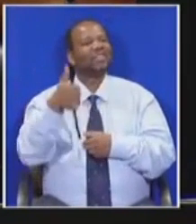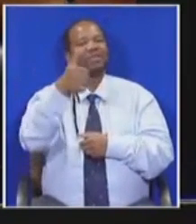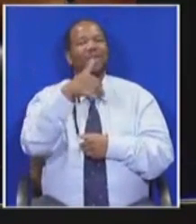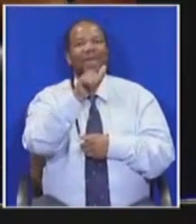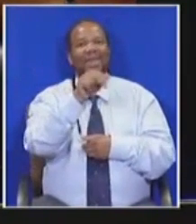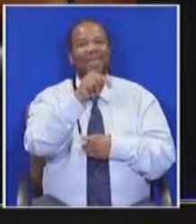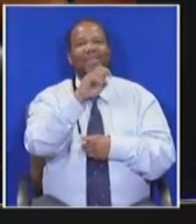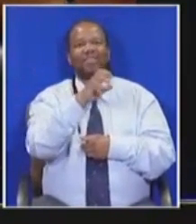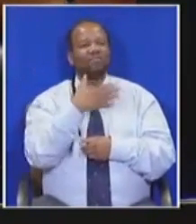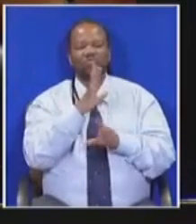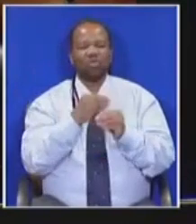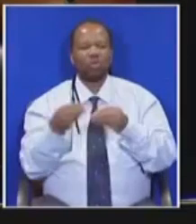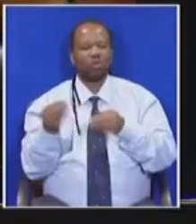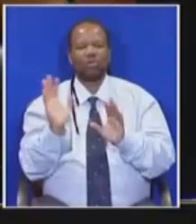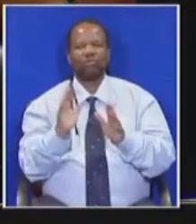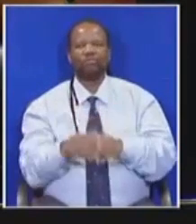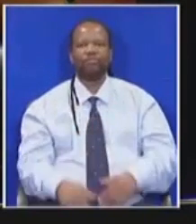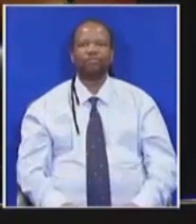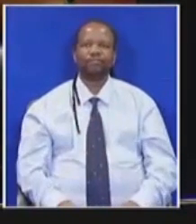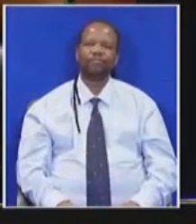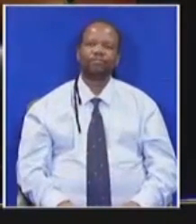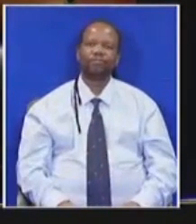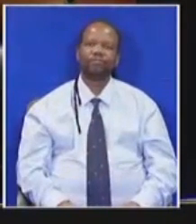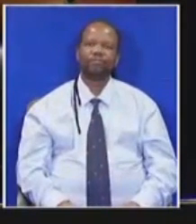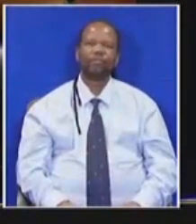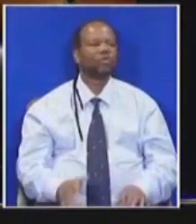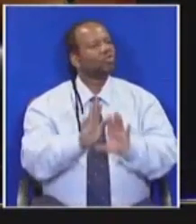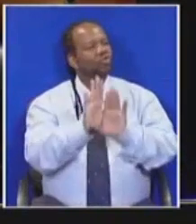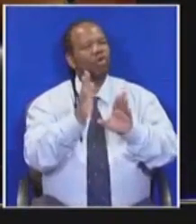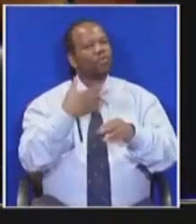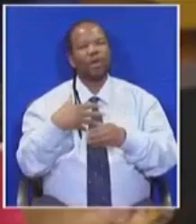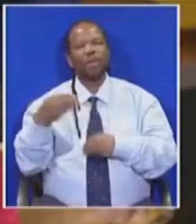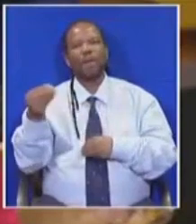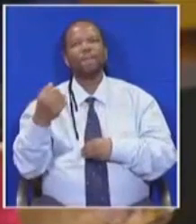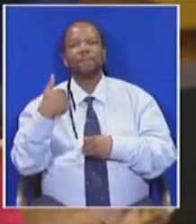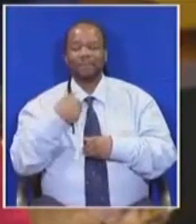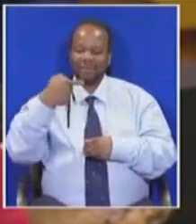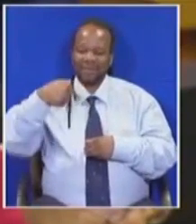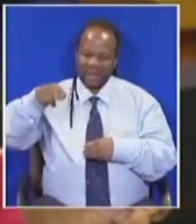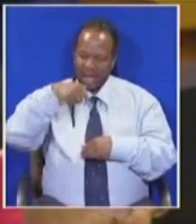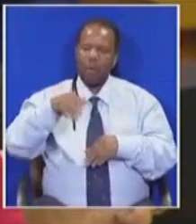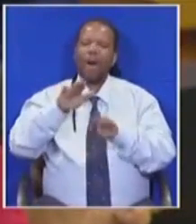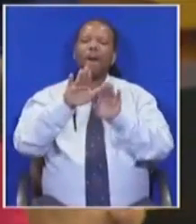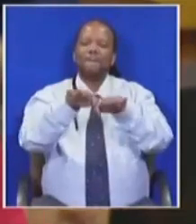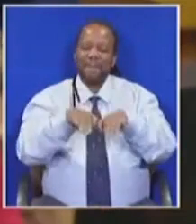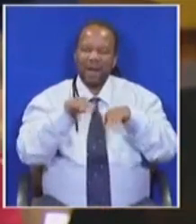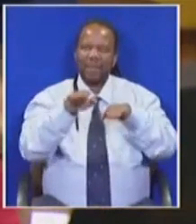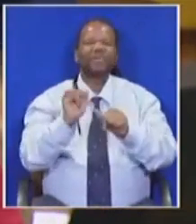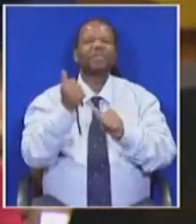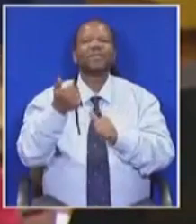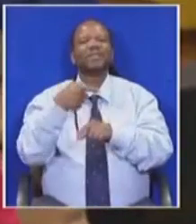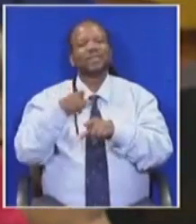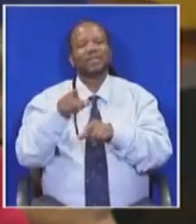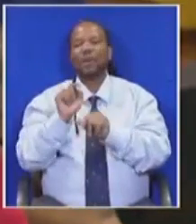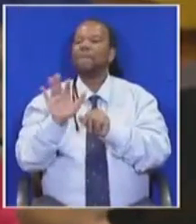go anywhere, Speaker. We're not leaving to anywhere. This is our parliament. We've been elected by the people of